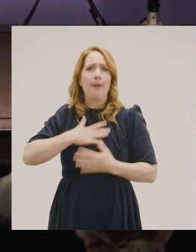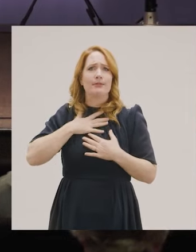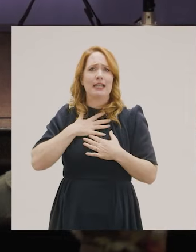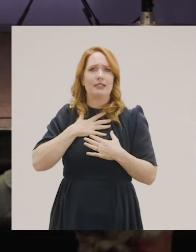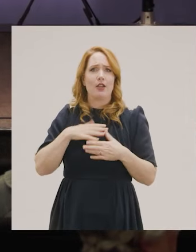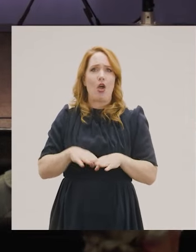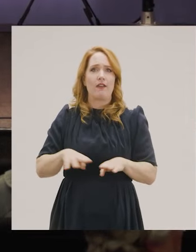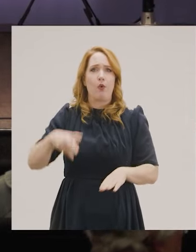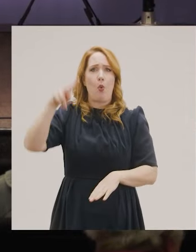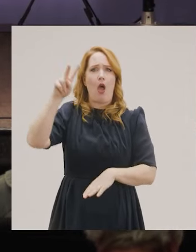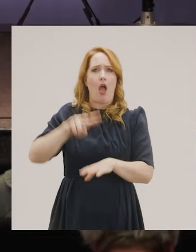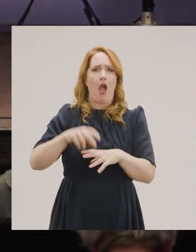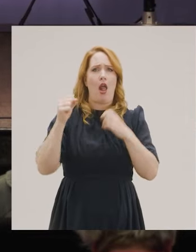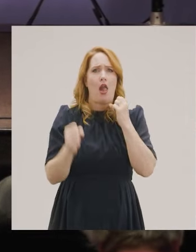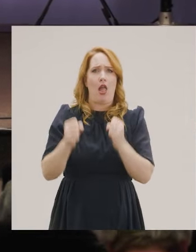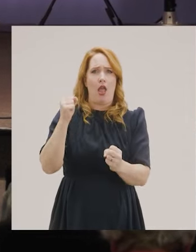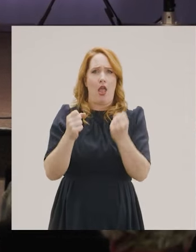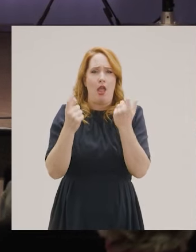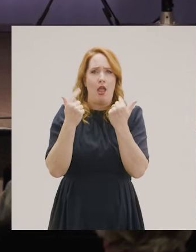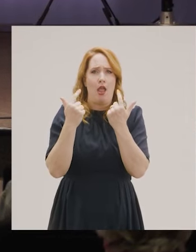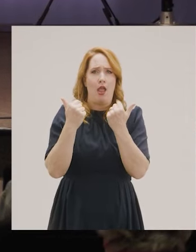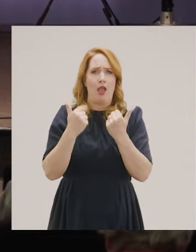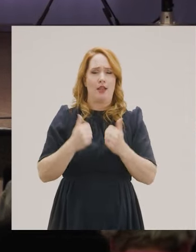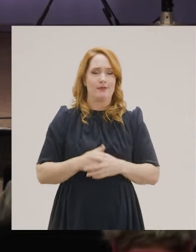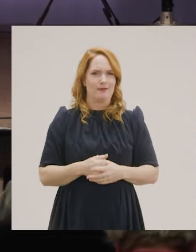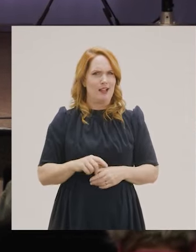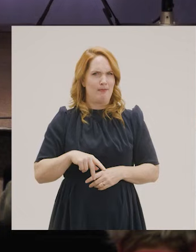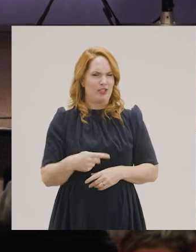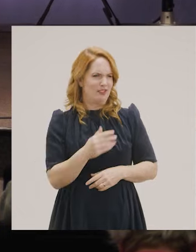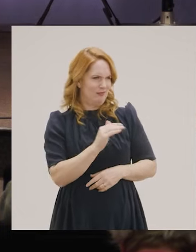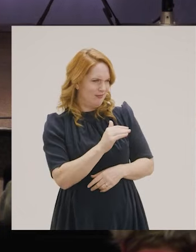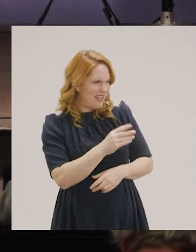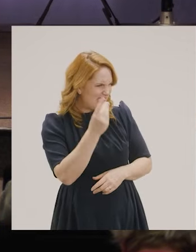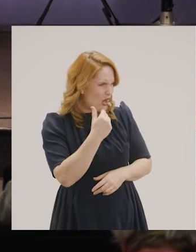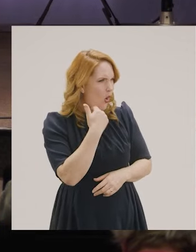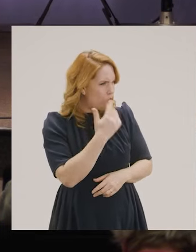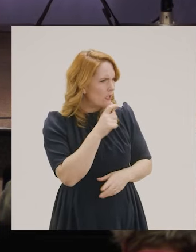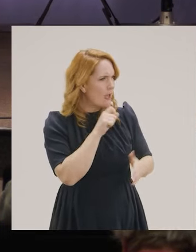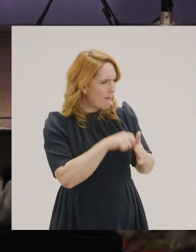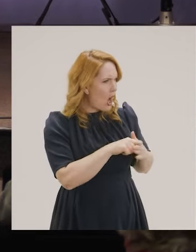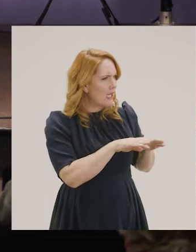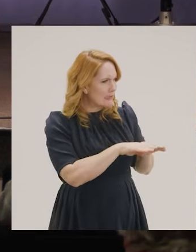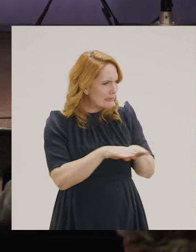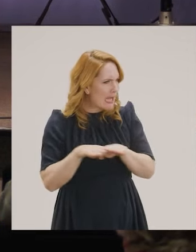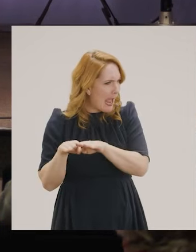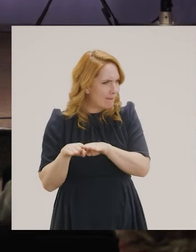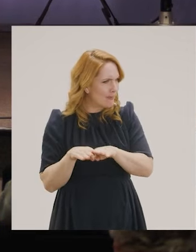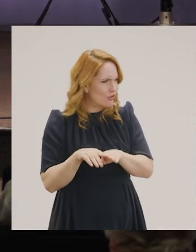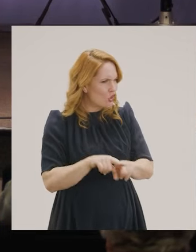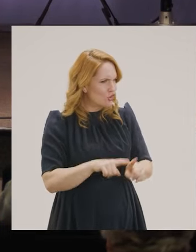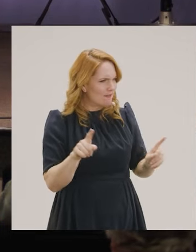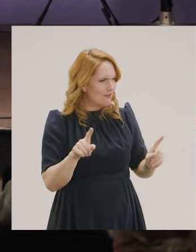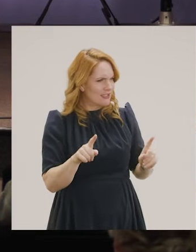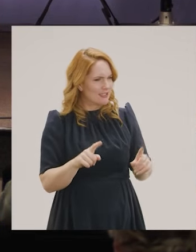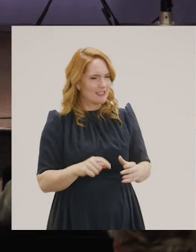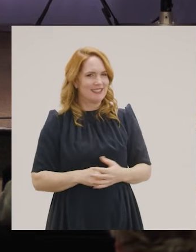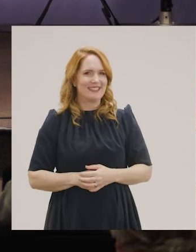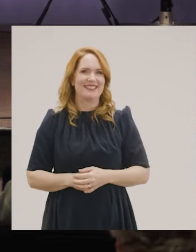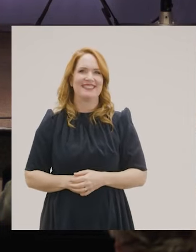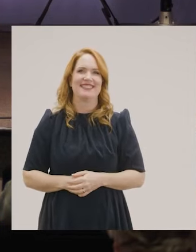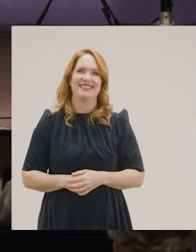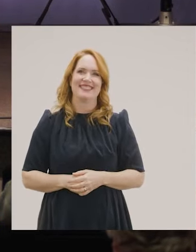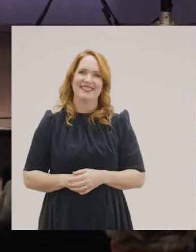And she was so upset, so she lay on the floor and cried. And my son said to me, said, Dad, just a little lesson, always buy them exactly the